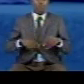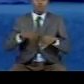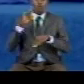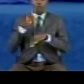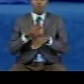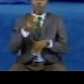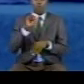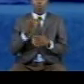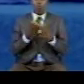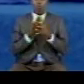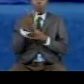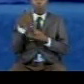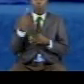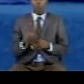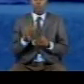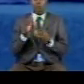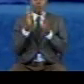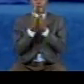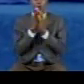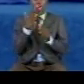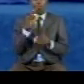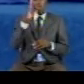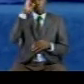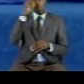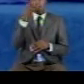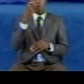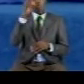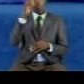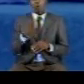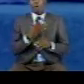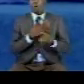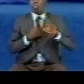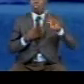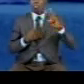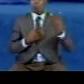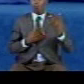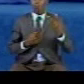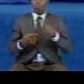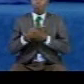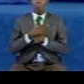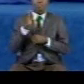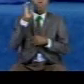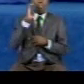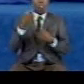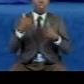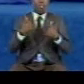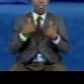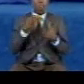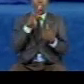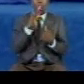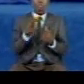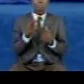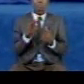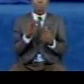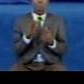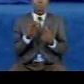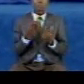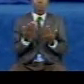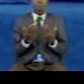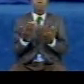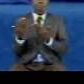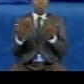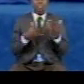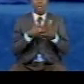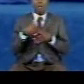Lord, Pastor Dr. W.F. Kumuyi. And secondly, I have been perceiving blood. I even told one of my friends, he said,